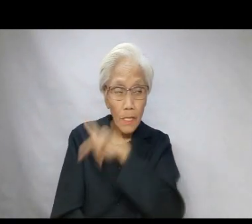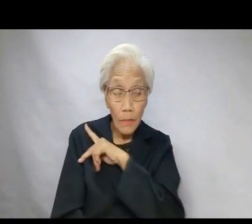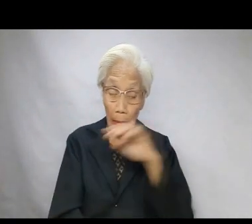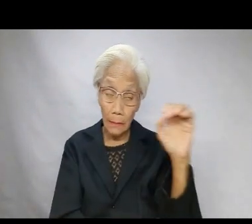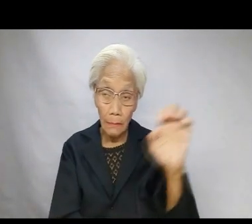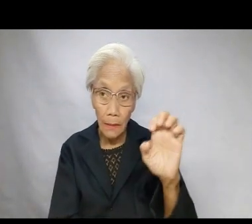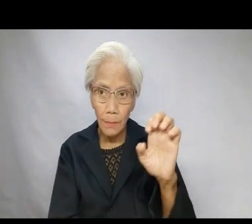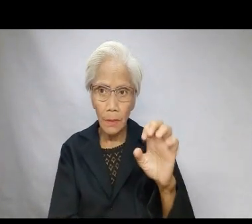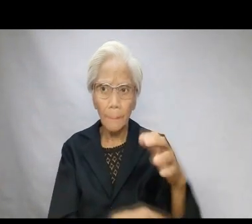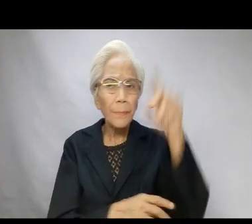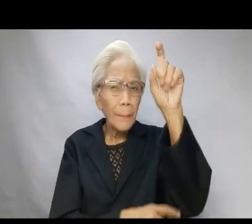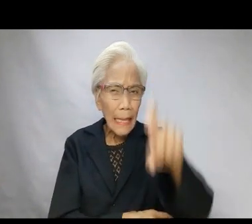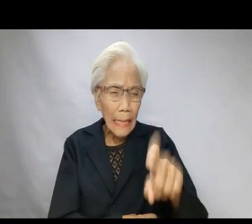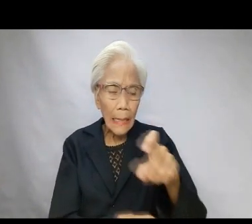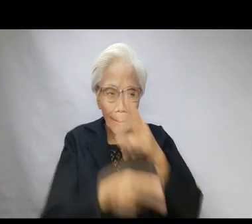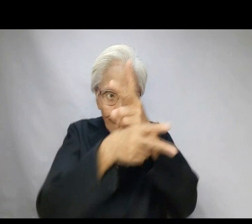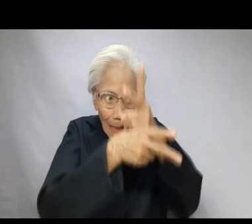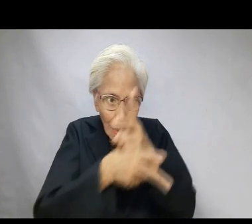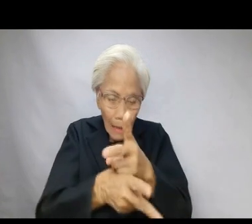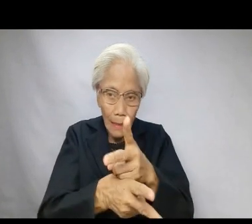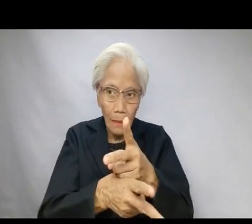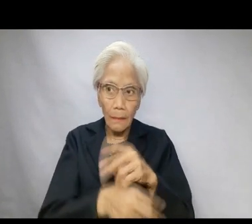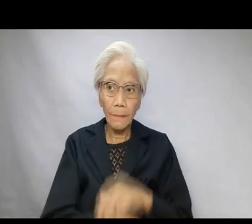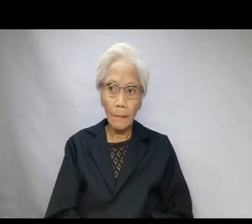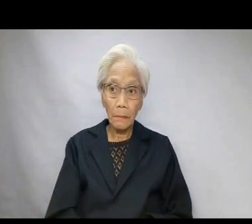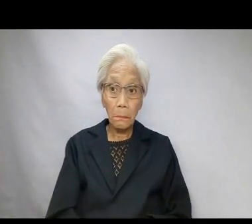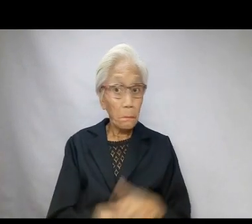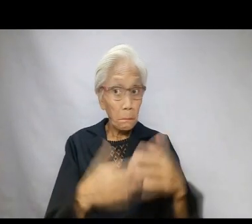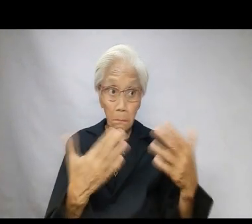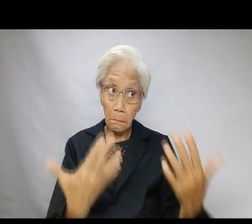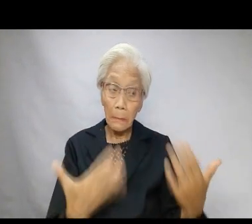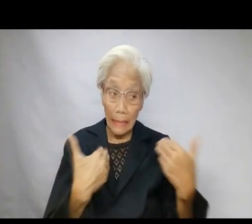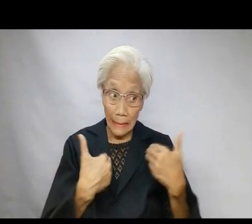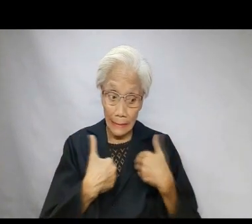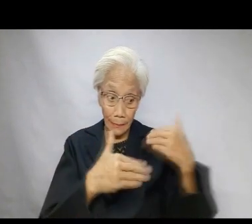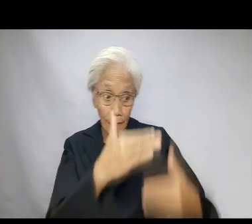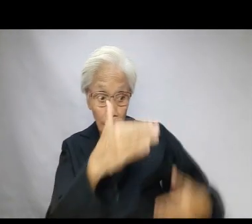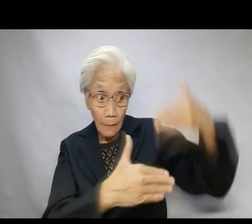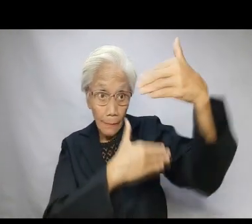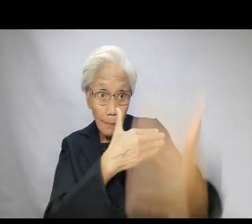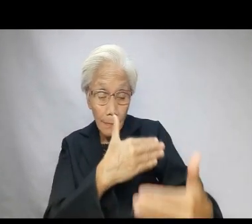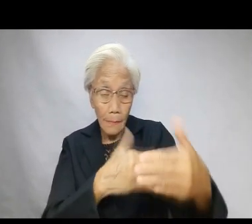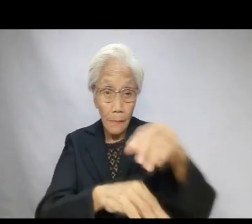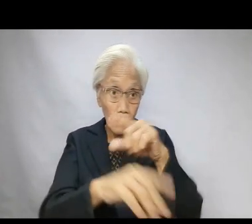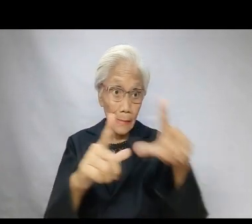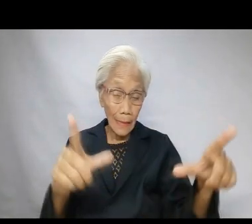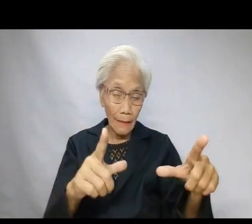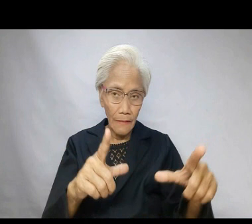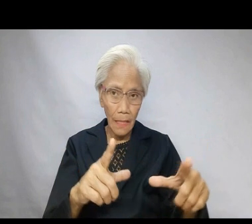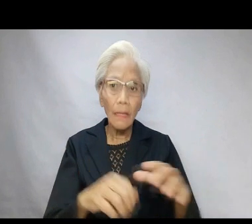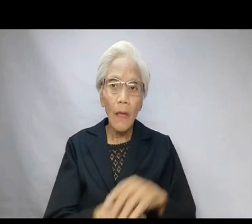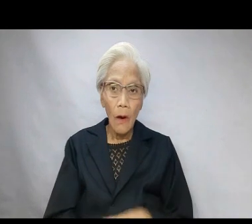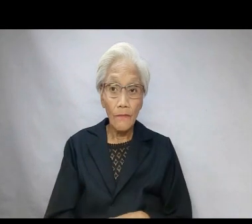hyperdipsia or personal eudipsia should be well guarded. This corresponds to the second